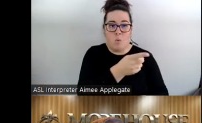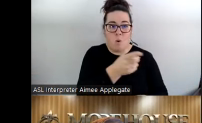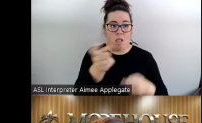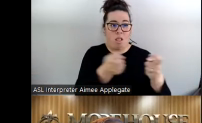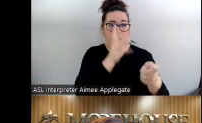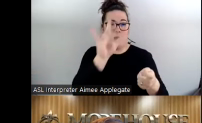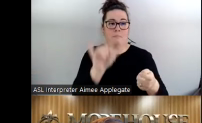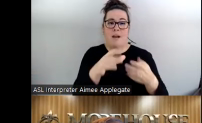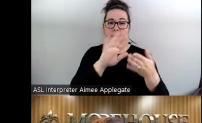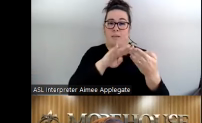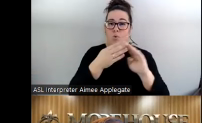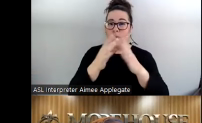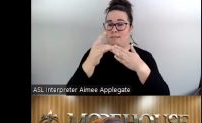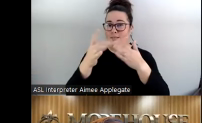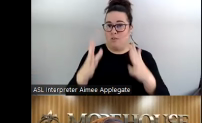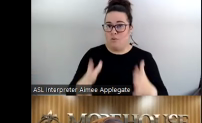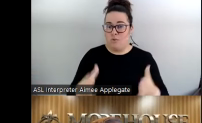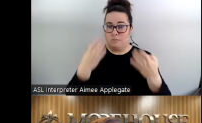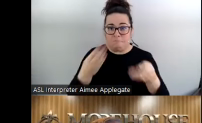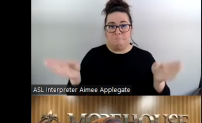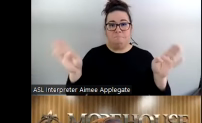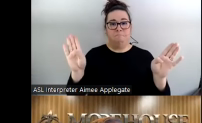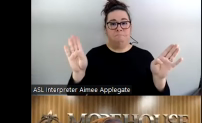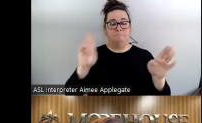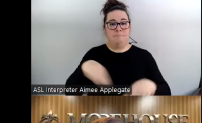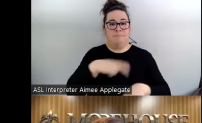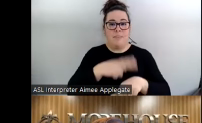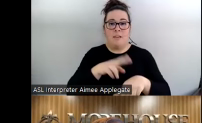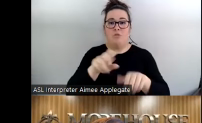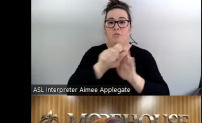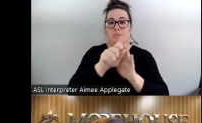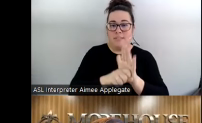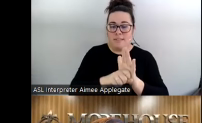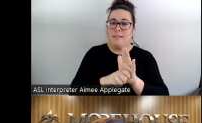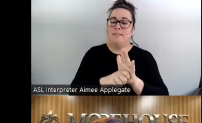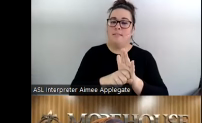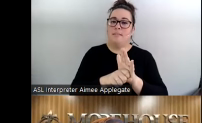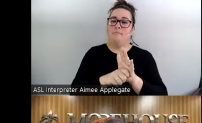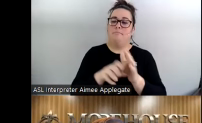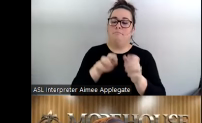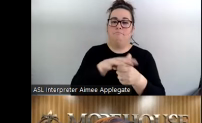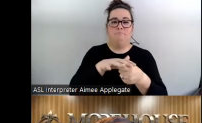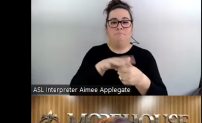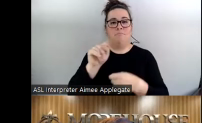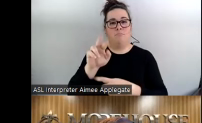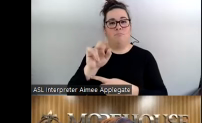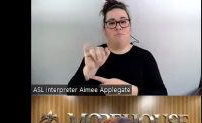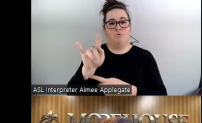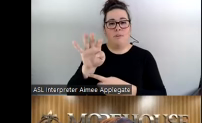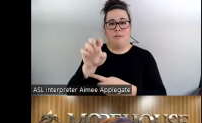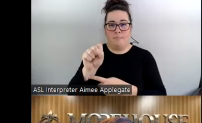you all across the nation's states, territories, and tribes.